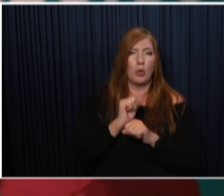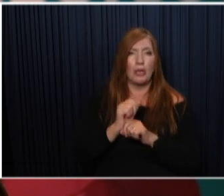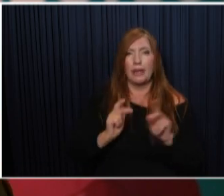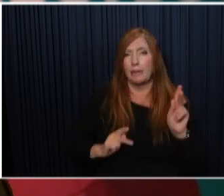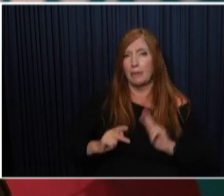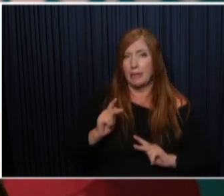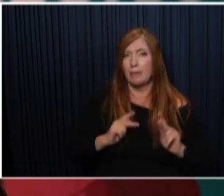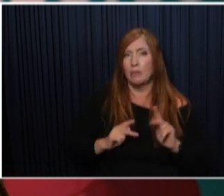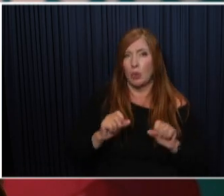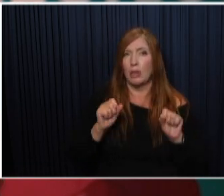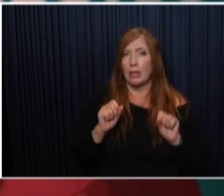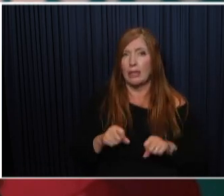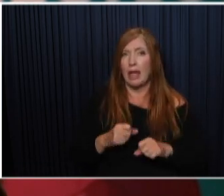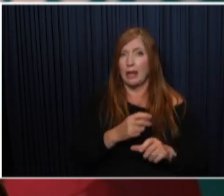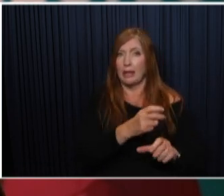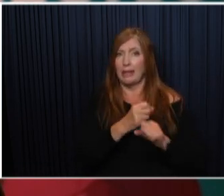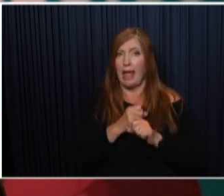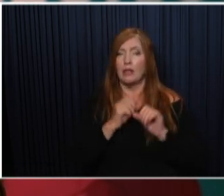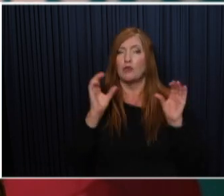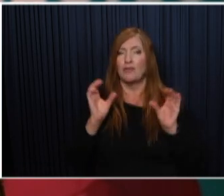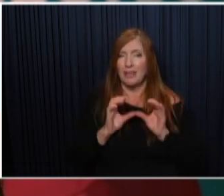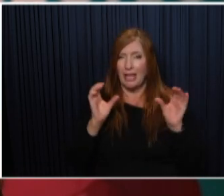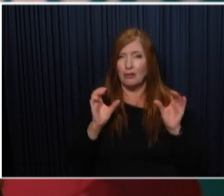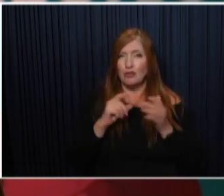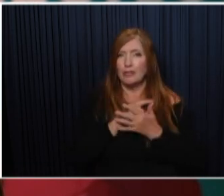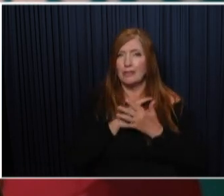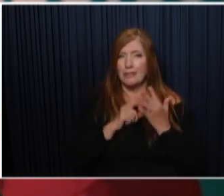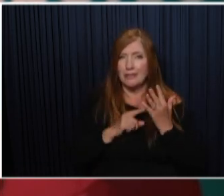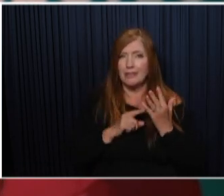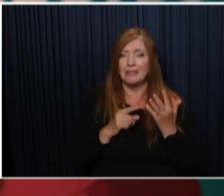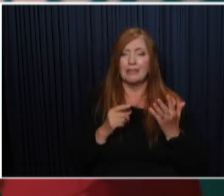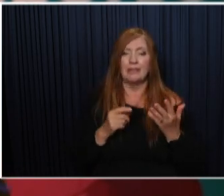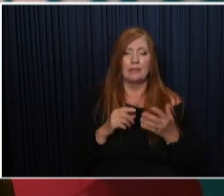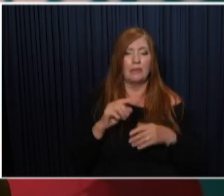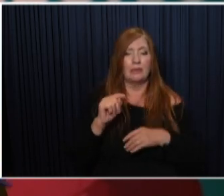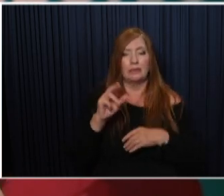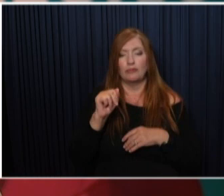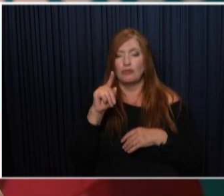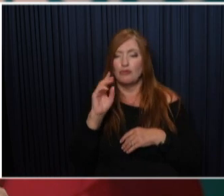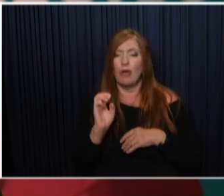people can get certifications and trade